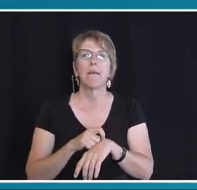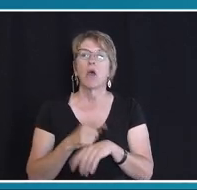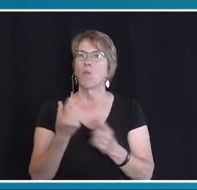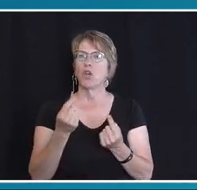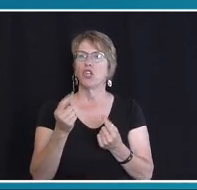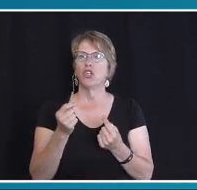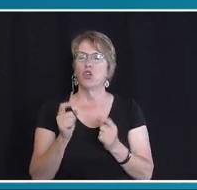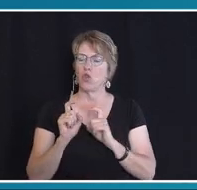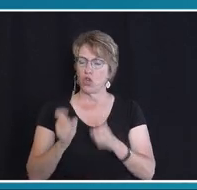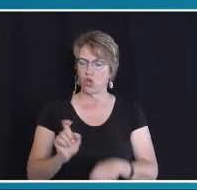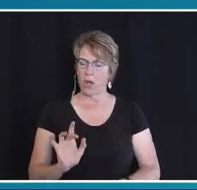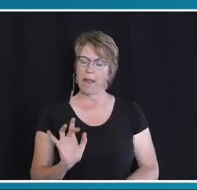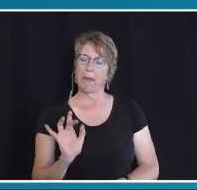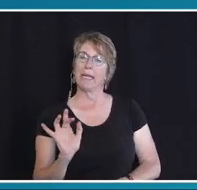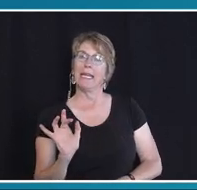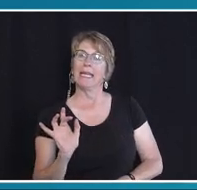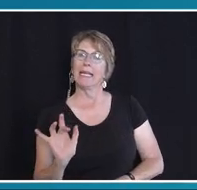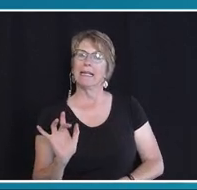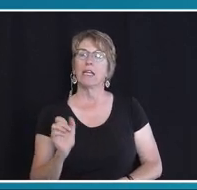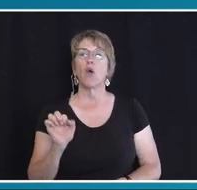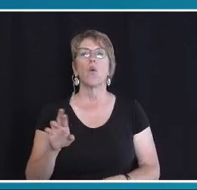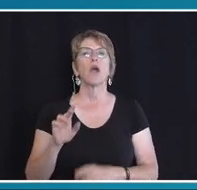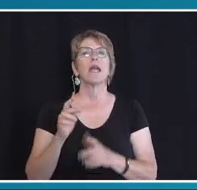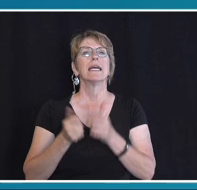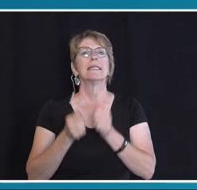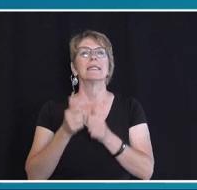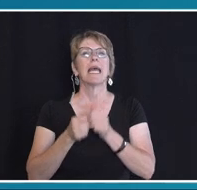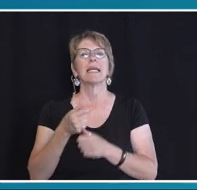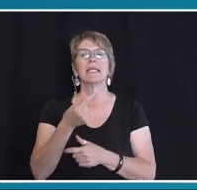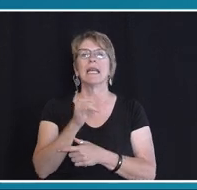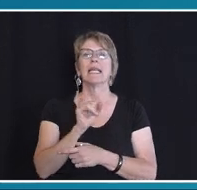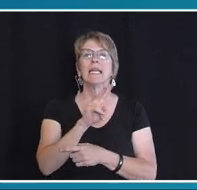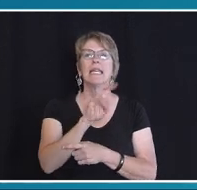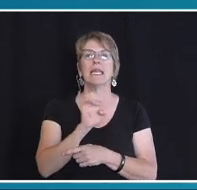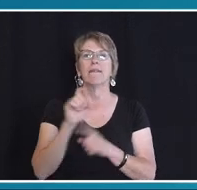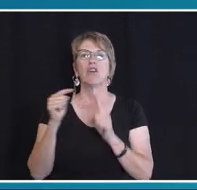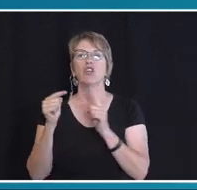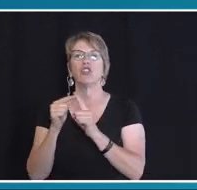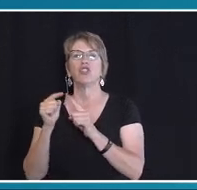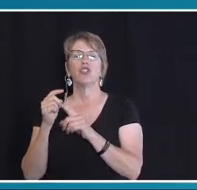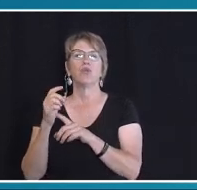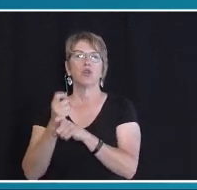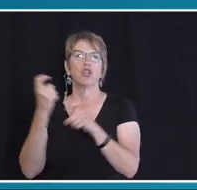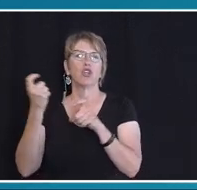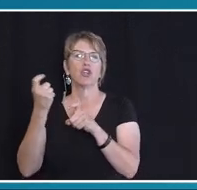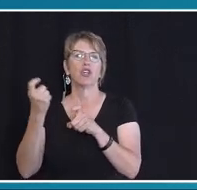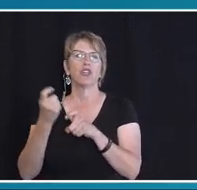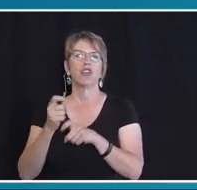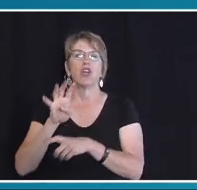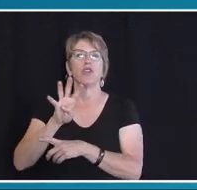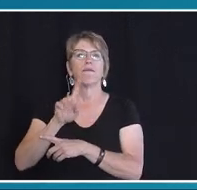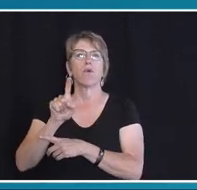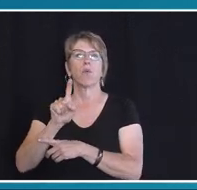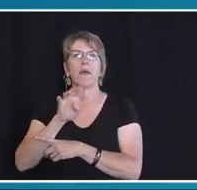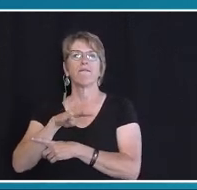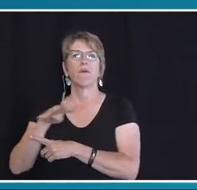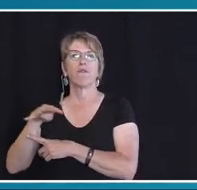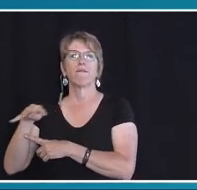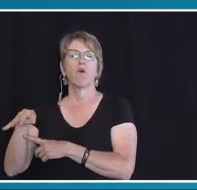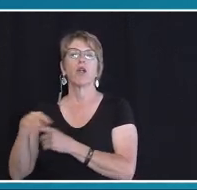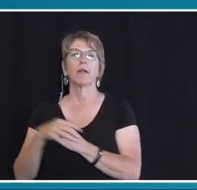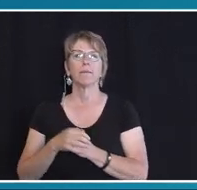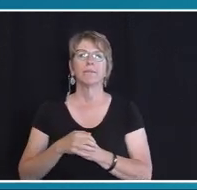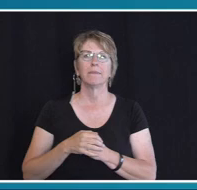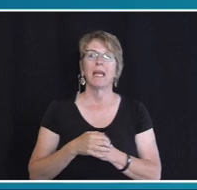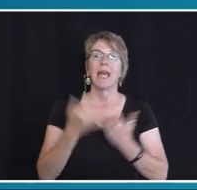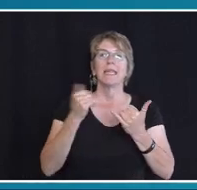Simply click the donate button on your screen or text GIVE TO COURAGE to 41444. Coming up next, we